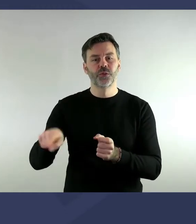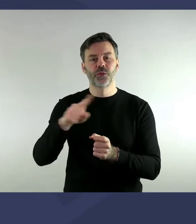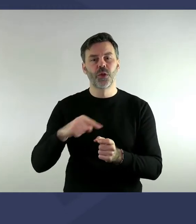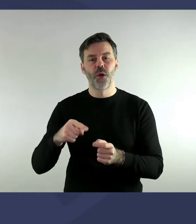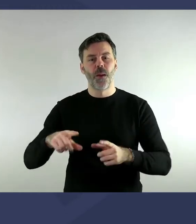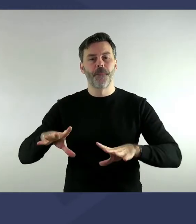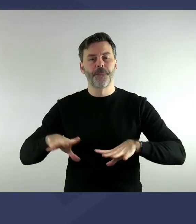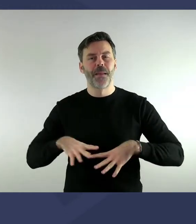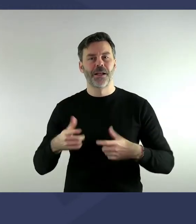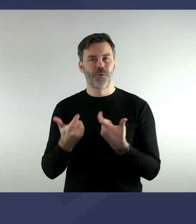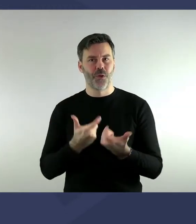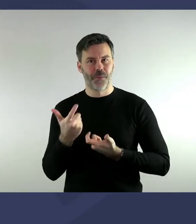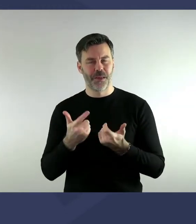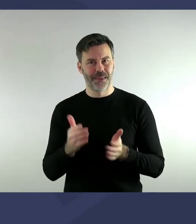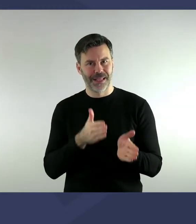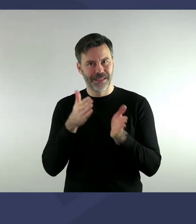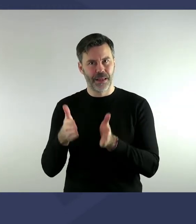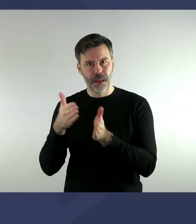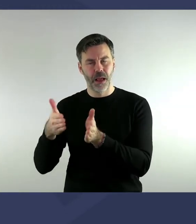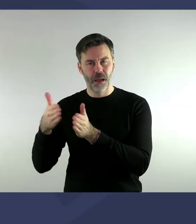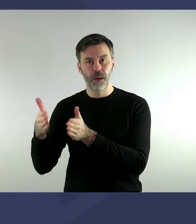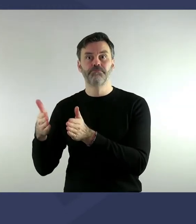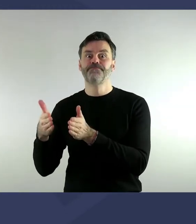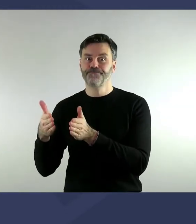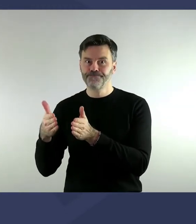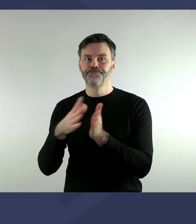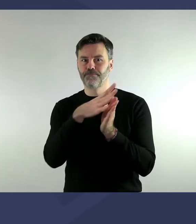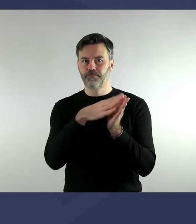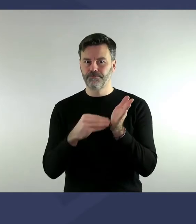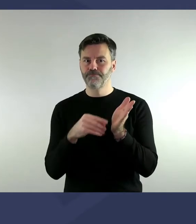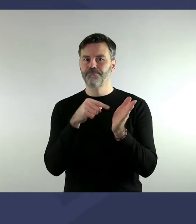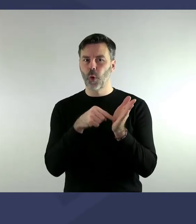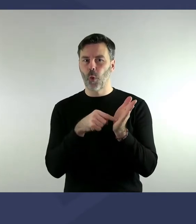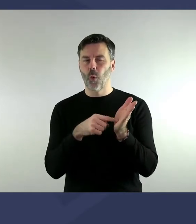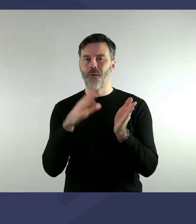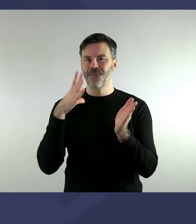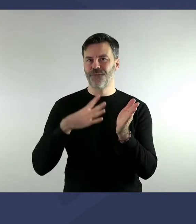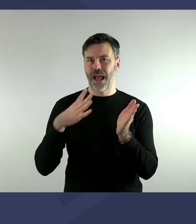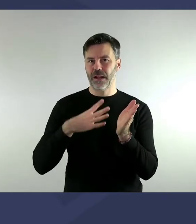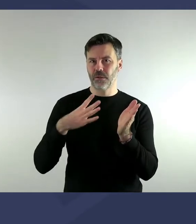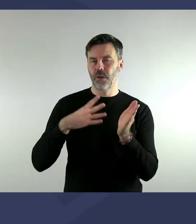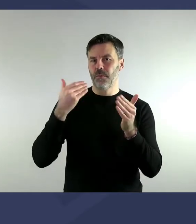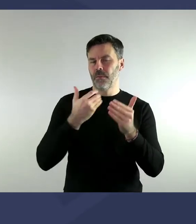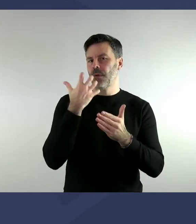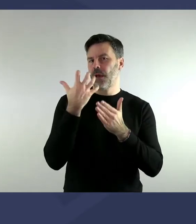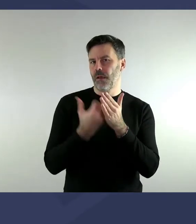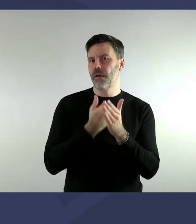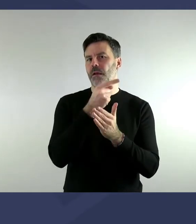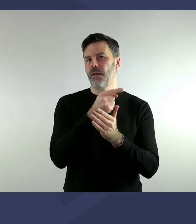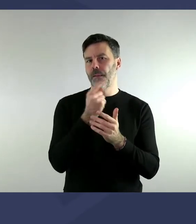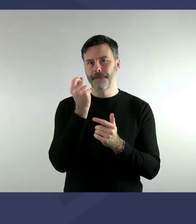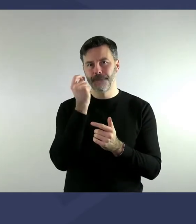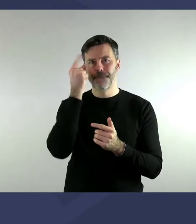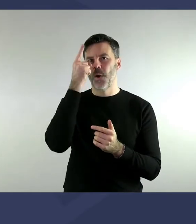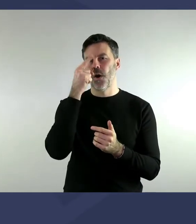but also what you work on as this next step. This is very valuable, I think, a very important example showing us how we